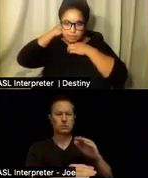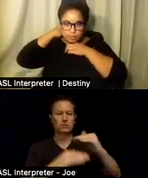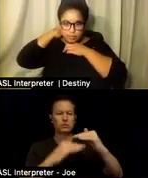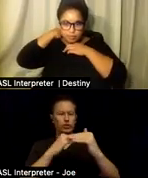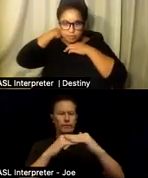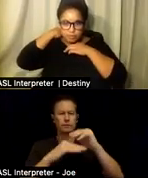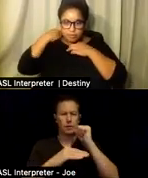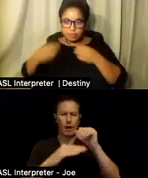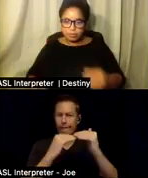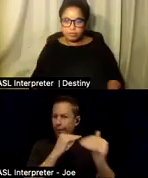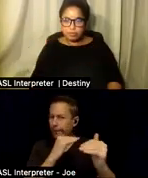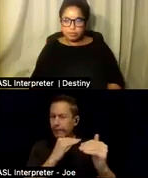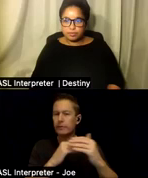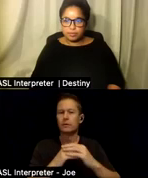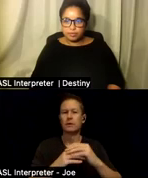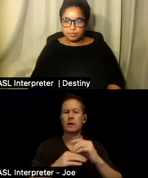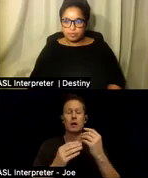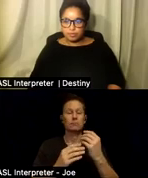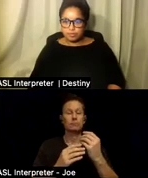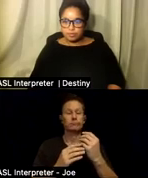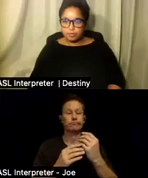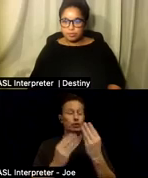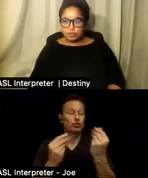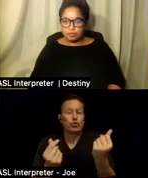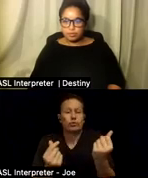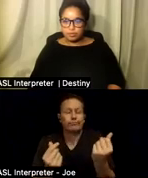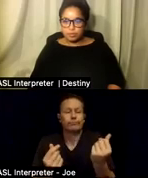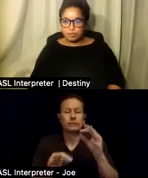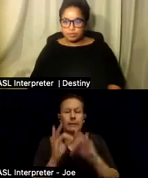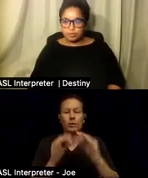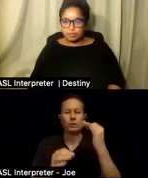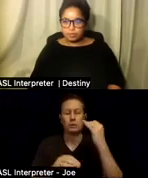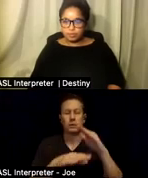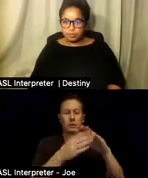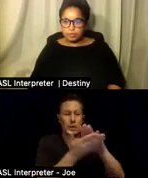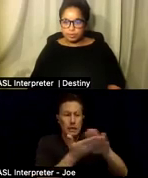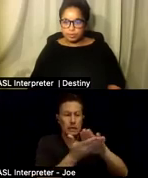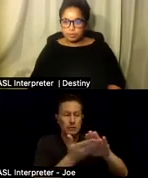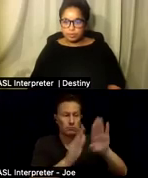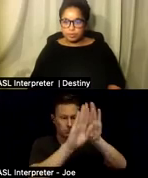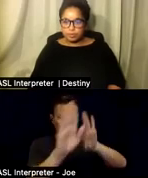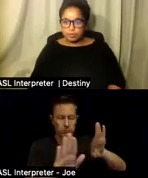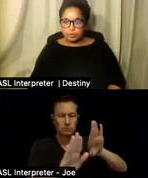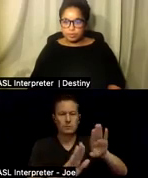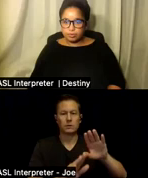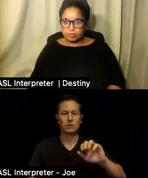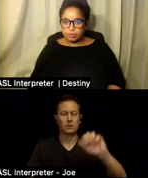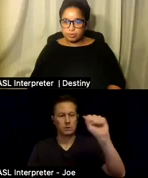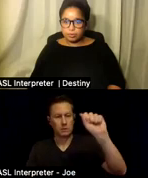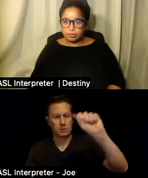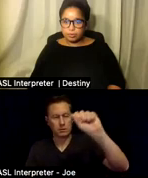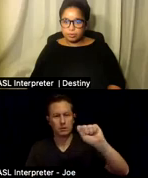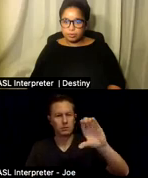not flat. And the solution is simple. After you clean the surface, stand or scuff up the area. There's a little